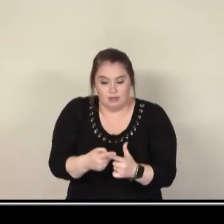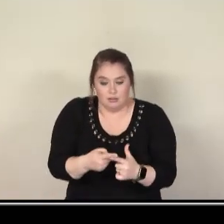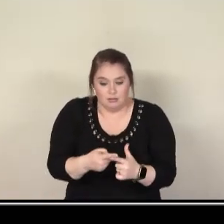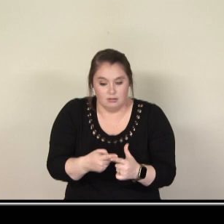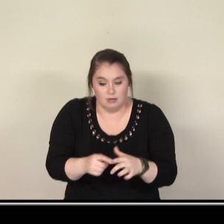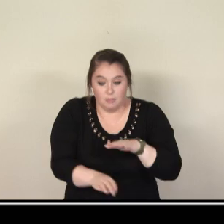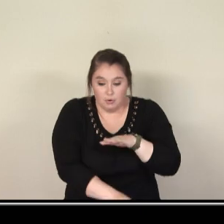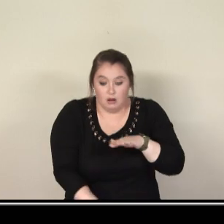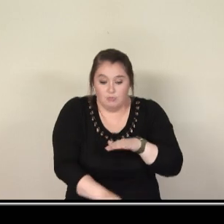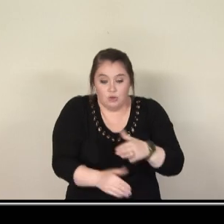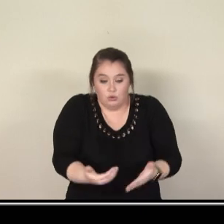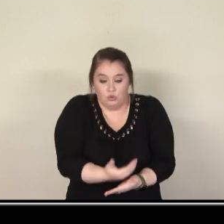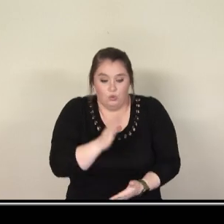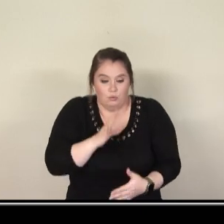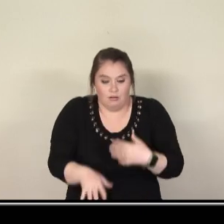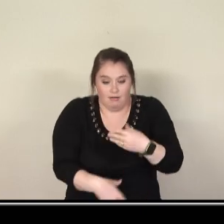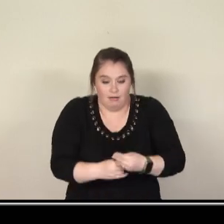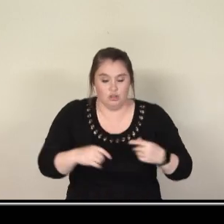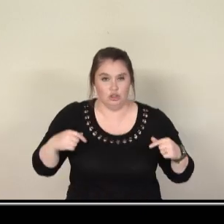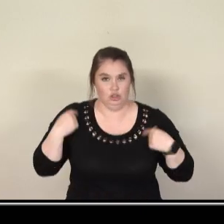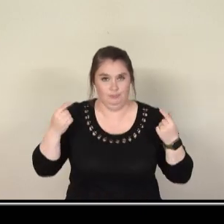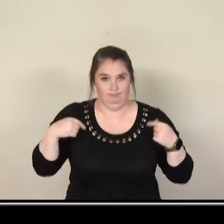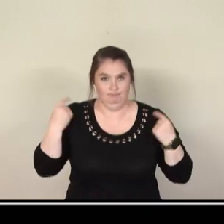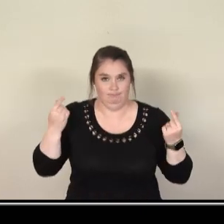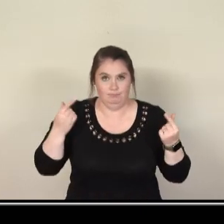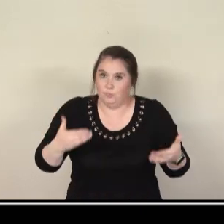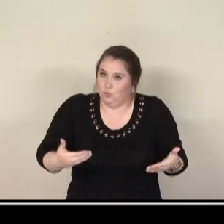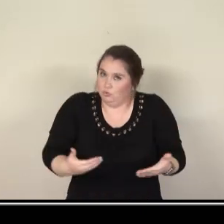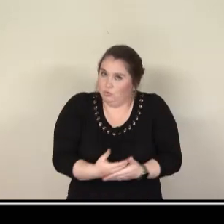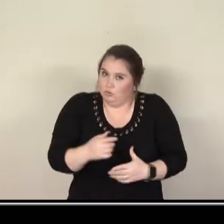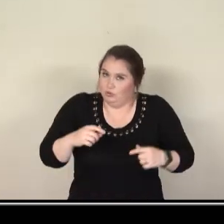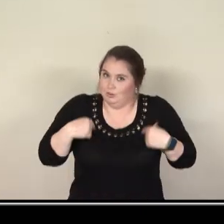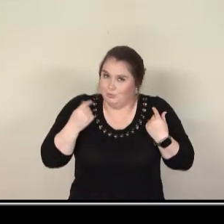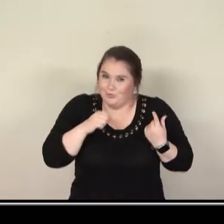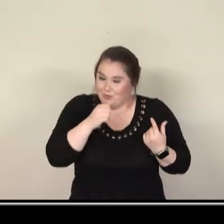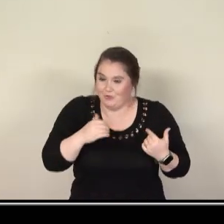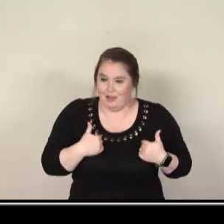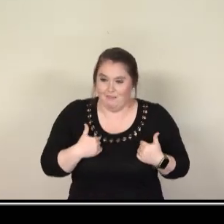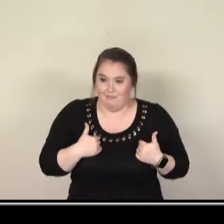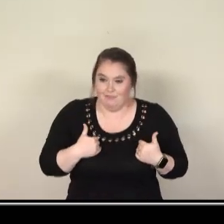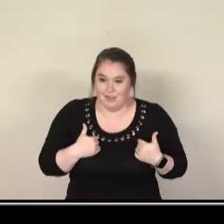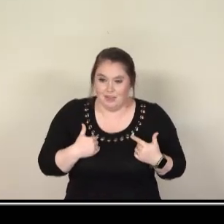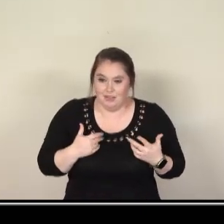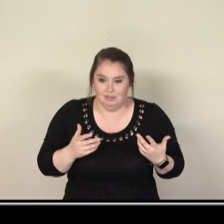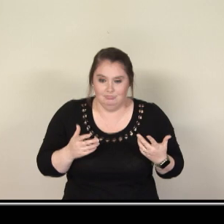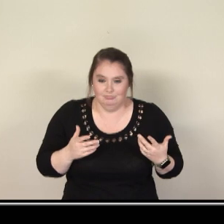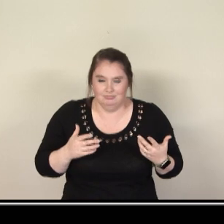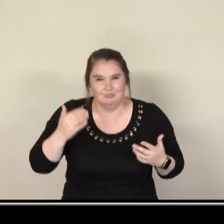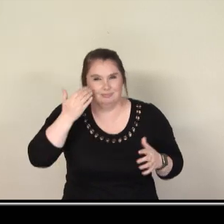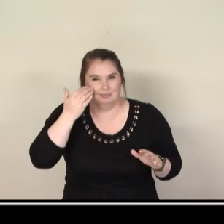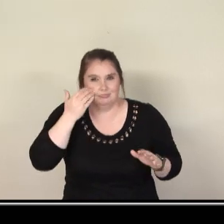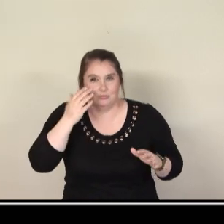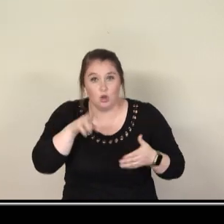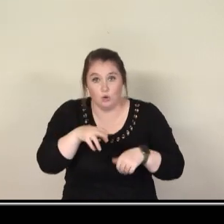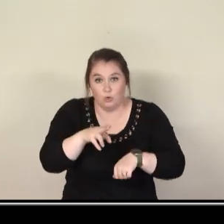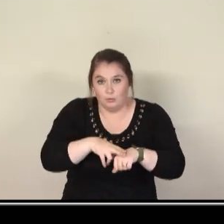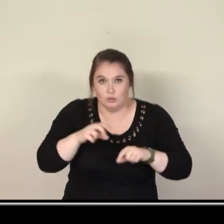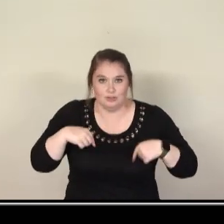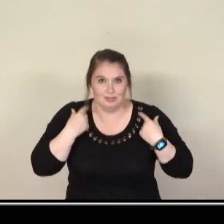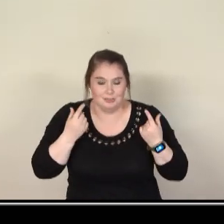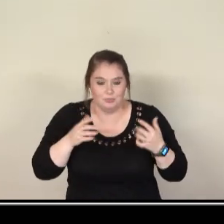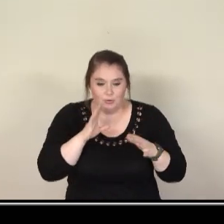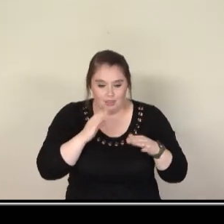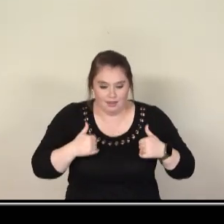addition for the gym. So that's going to be a brand new gym. It's not going to have the acoustical ceiling tile in it. It's going to be a normal gym height. It's going to have the